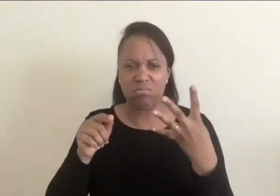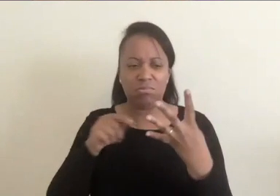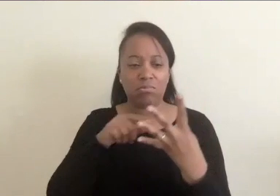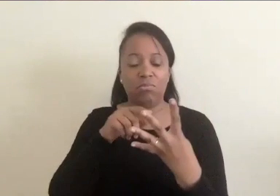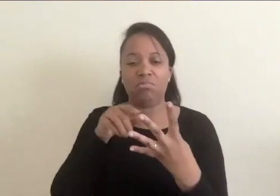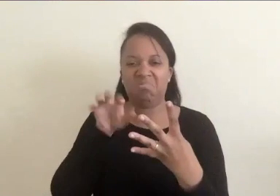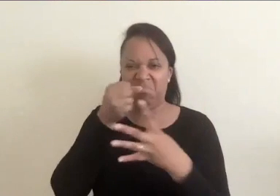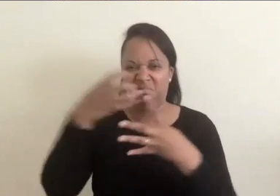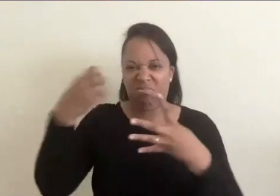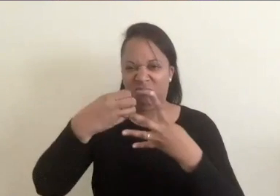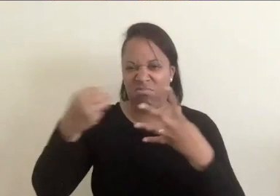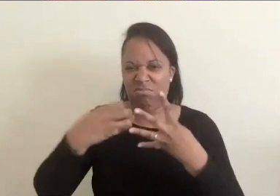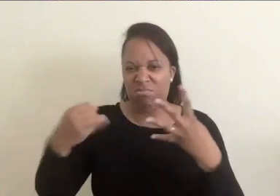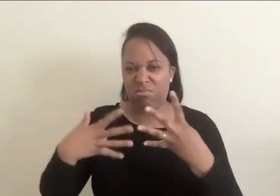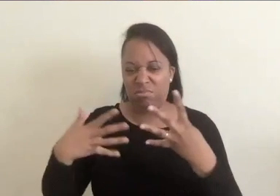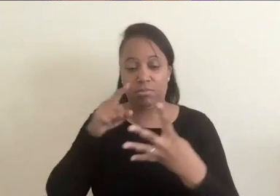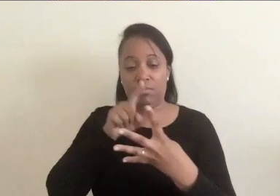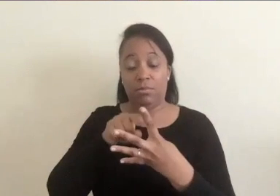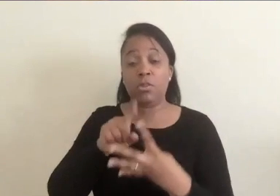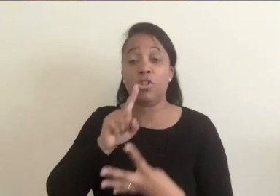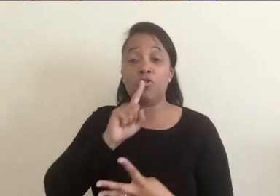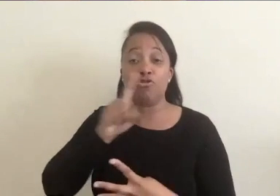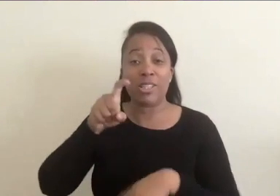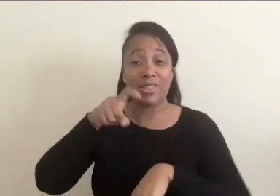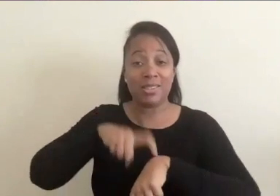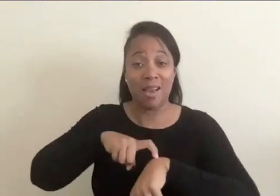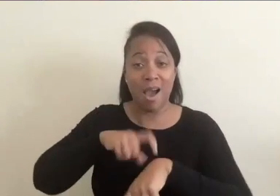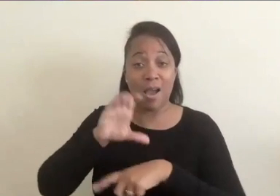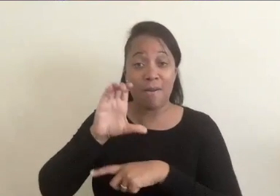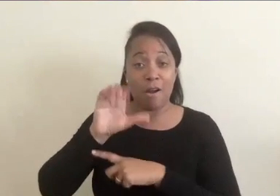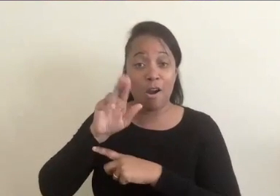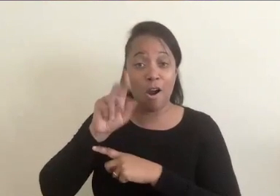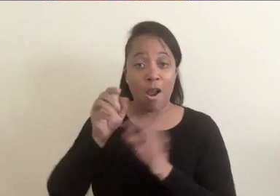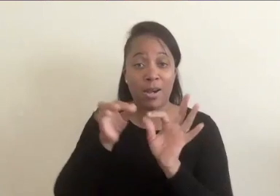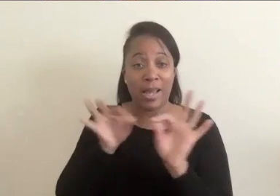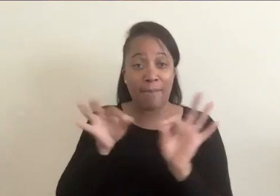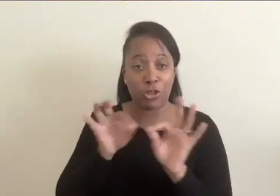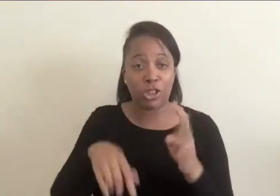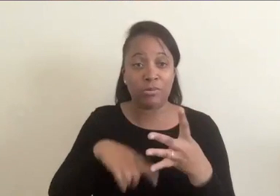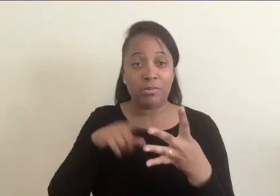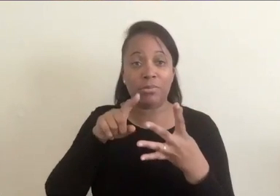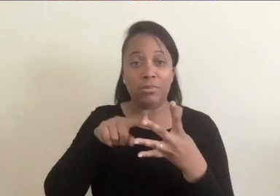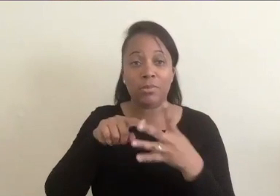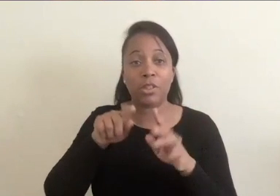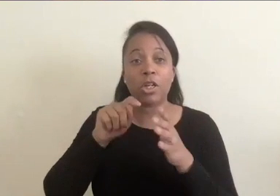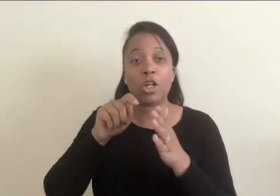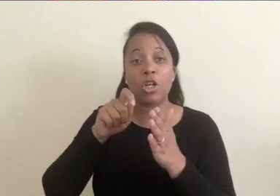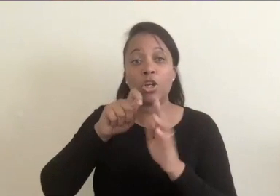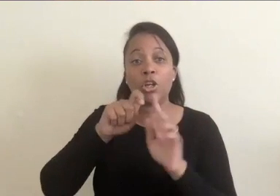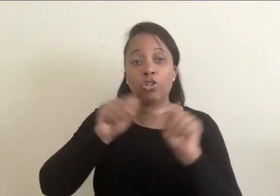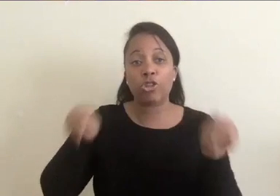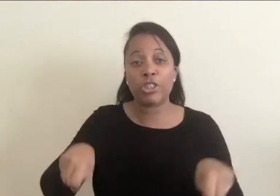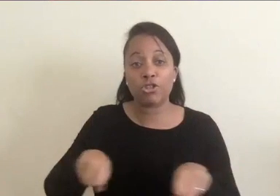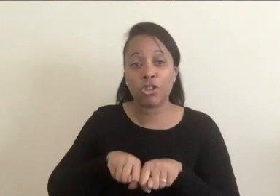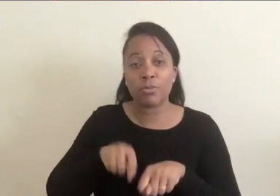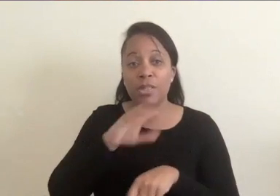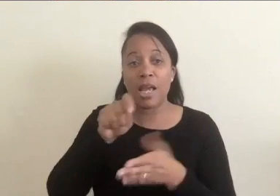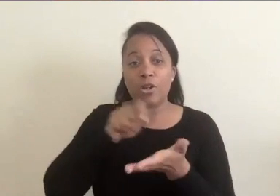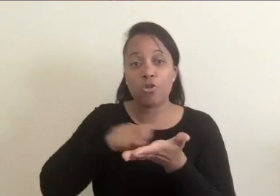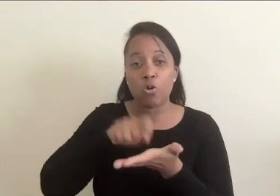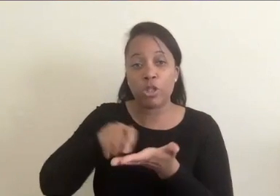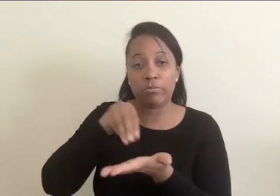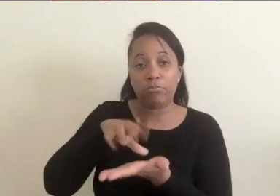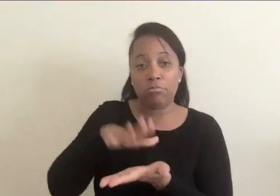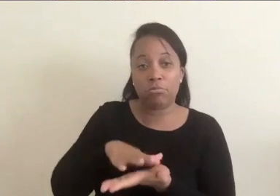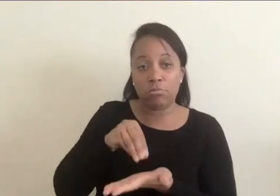are real-time CART captioning, transcription and note-taking of pre-recorded audio files,